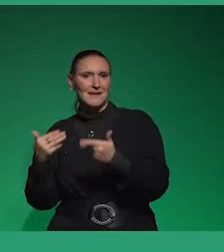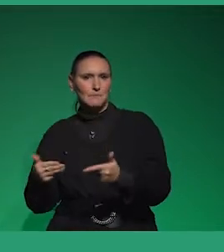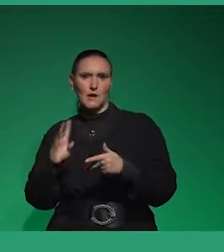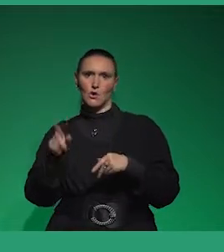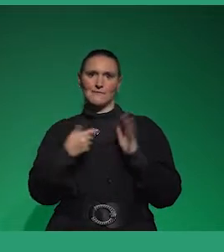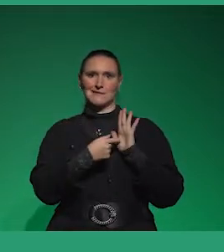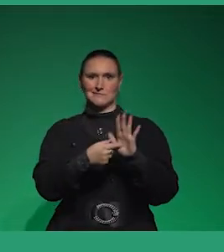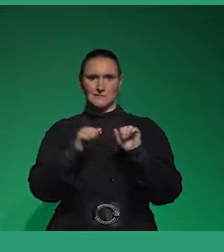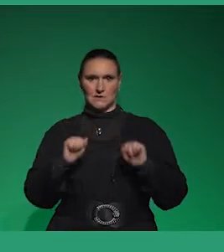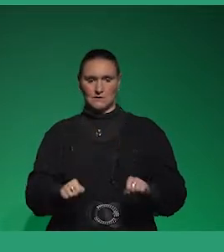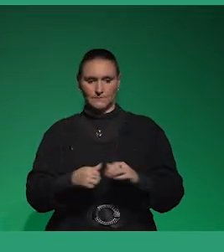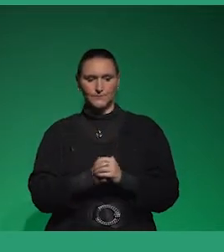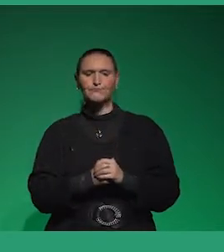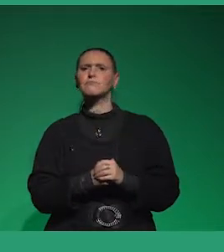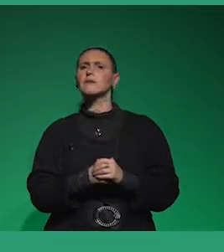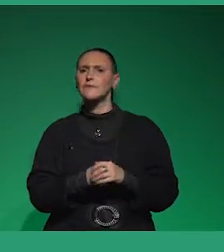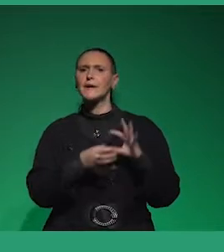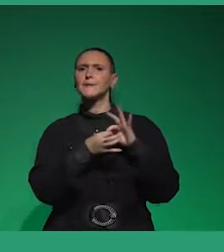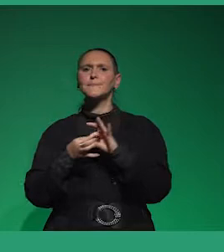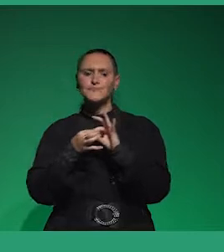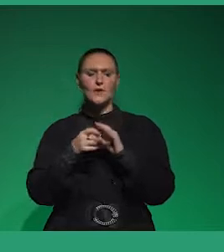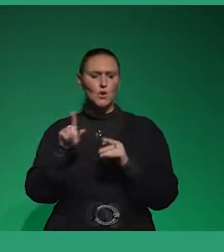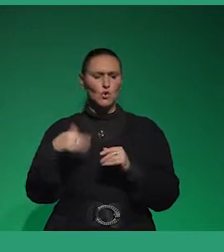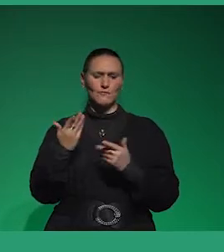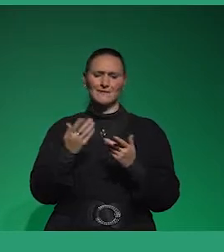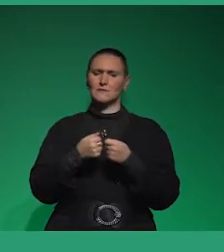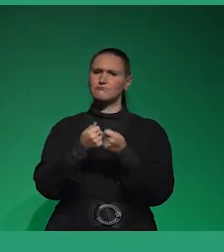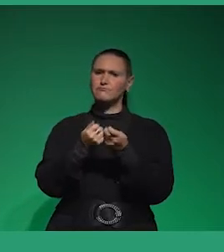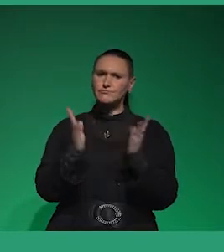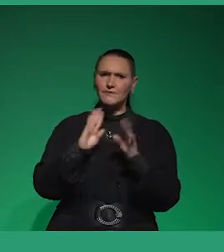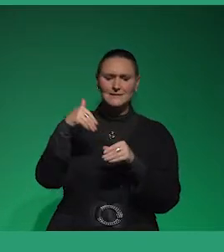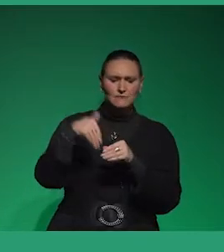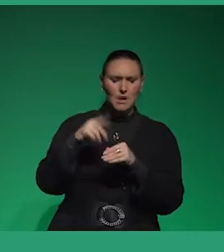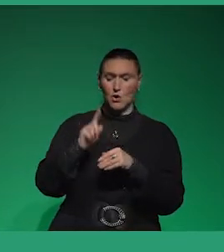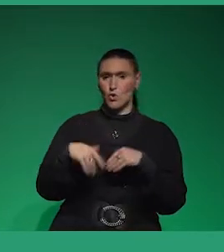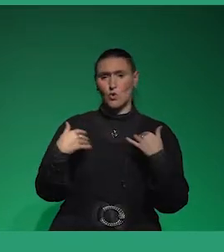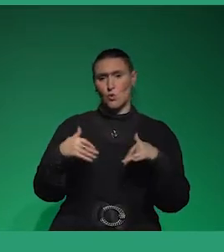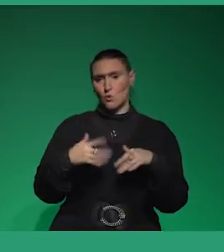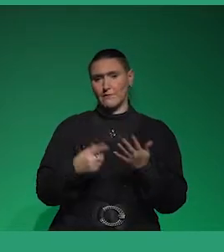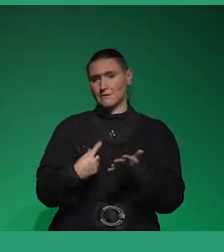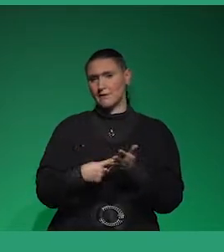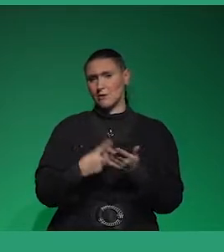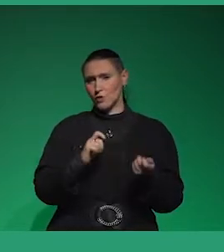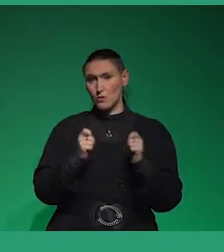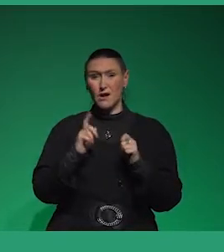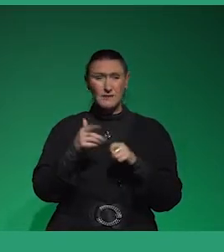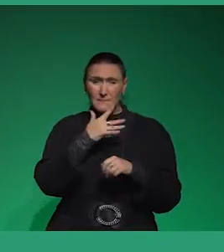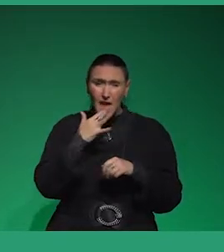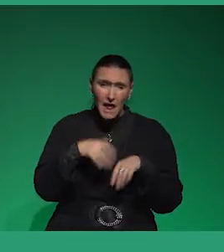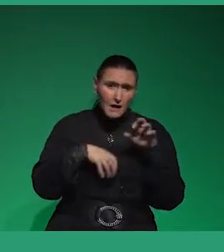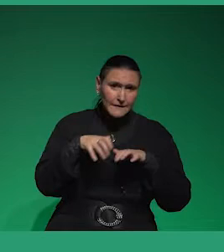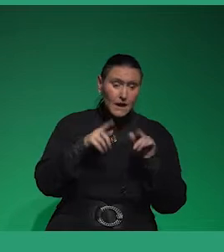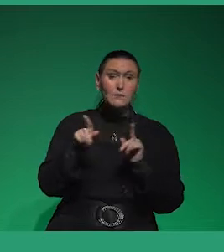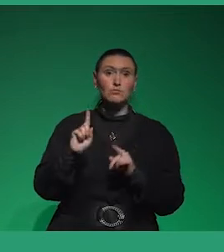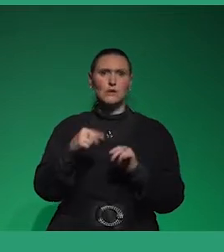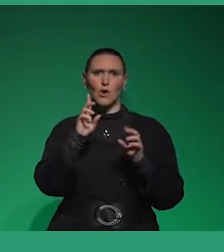So we're conducting biodiversity inventories. They're quite challenging because you have so many species. You need to put a name